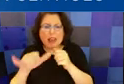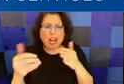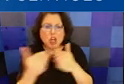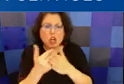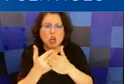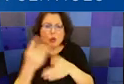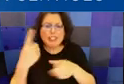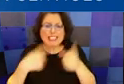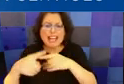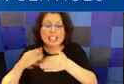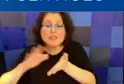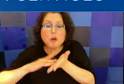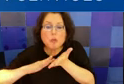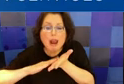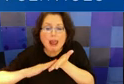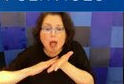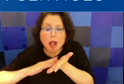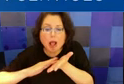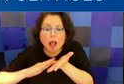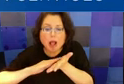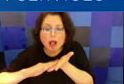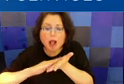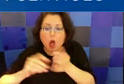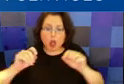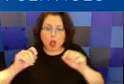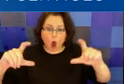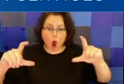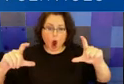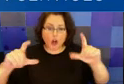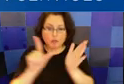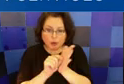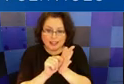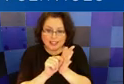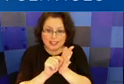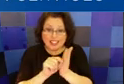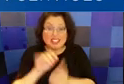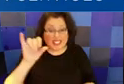braille, large print, any kind of accessible signage?